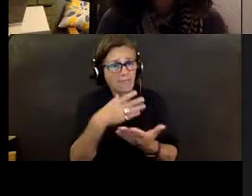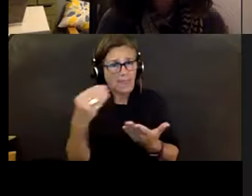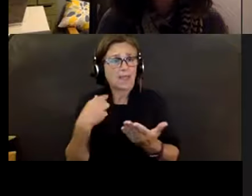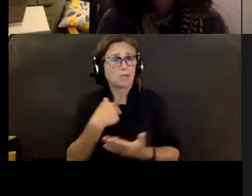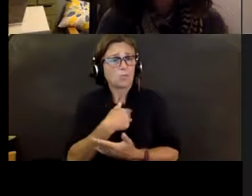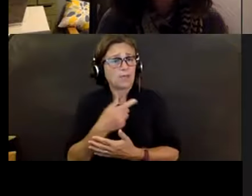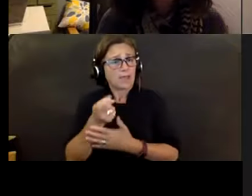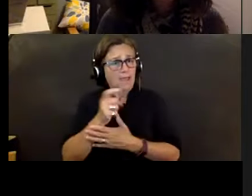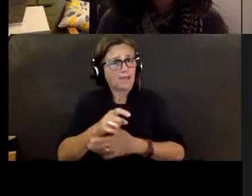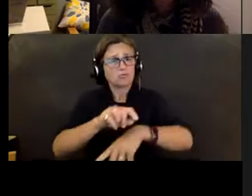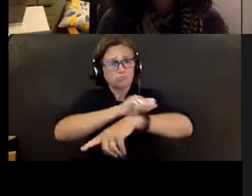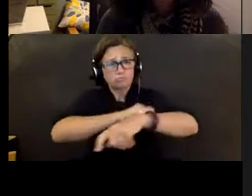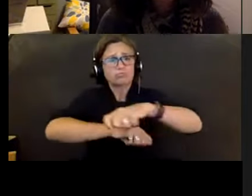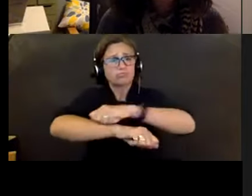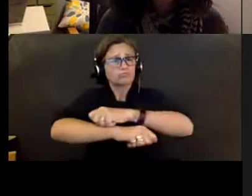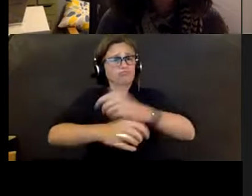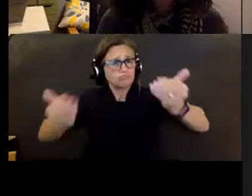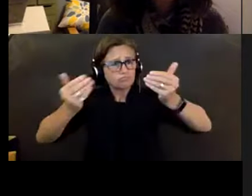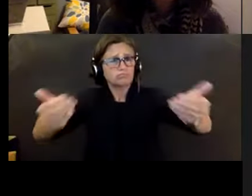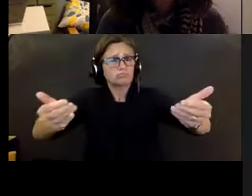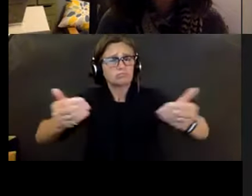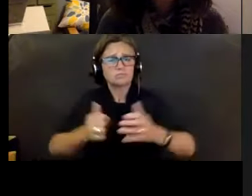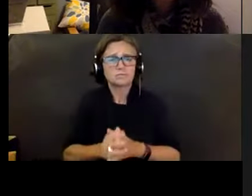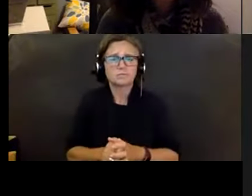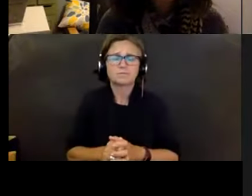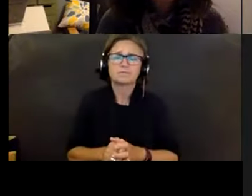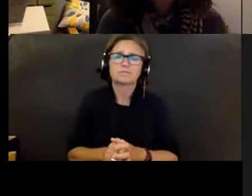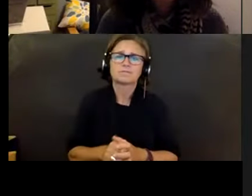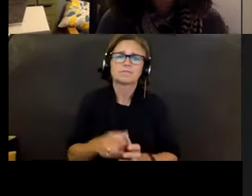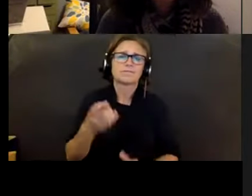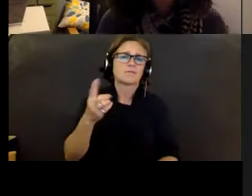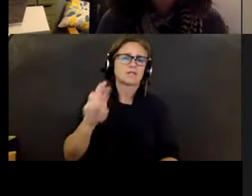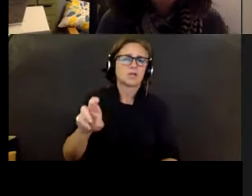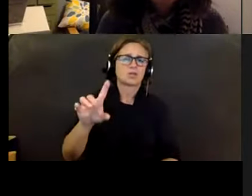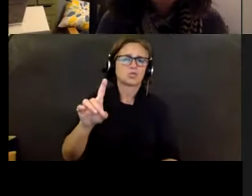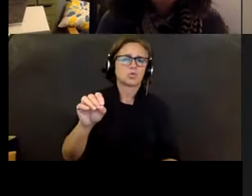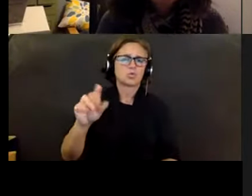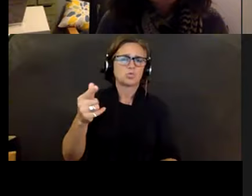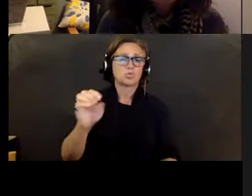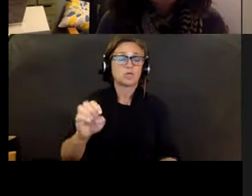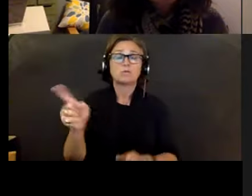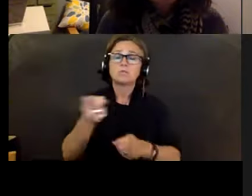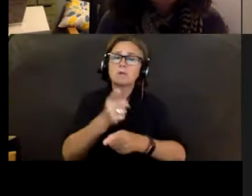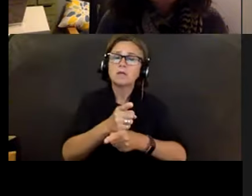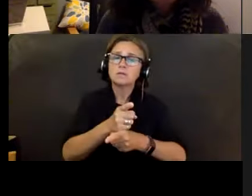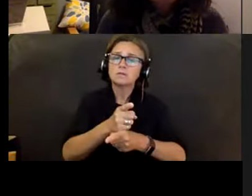Yeah. Thank you, Chris, Dr. Reiger. It is difficult,